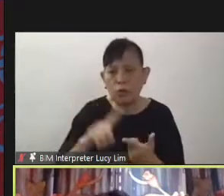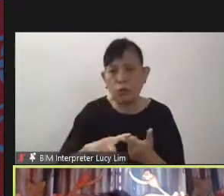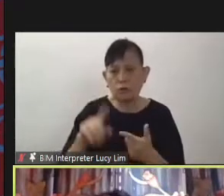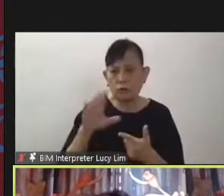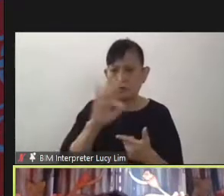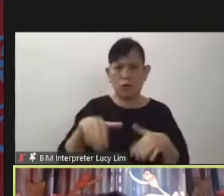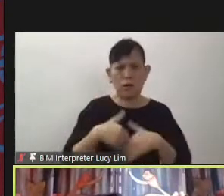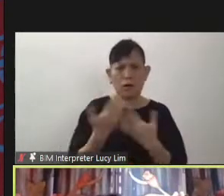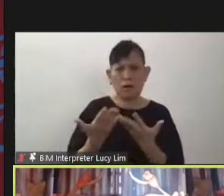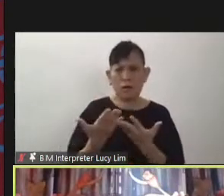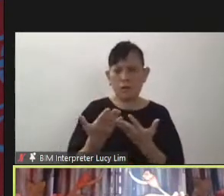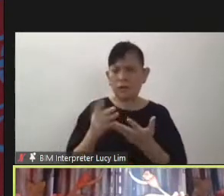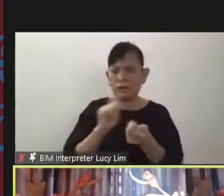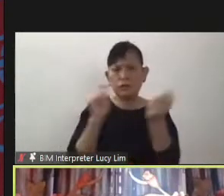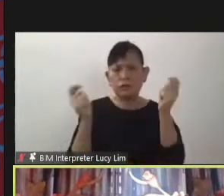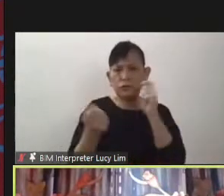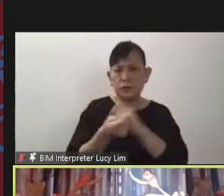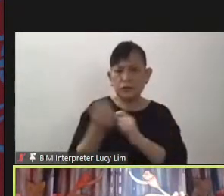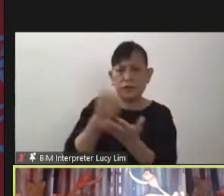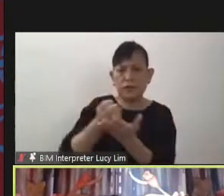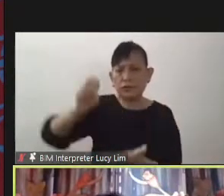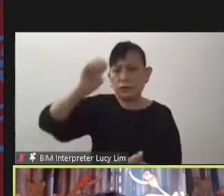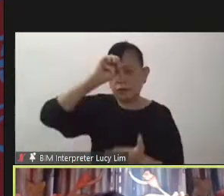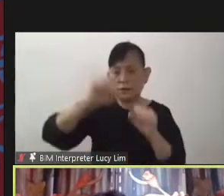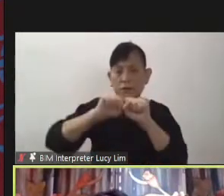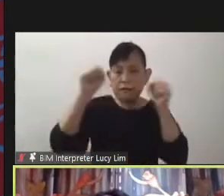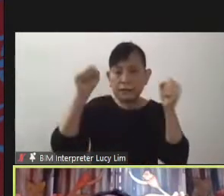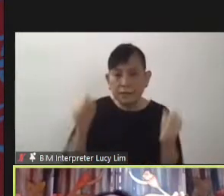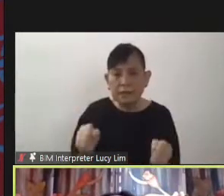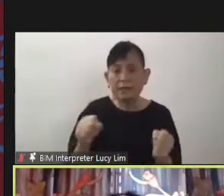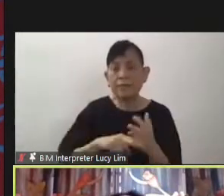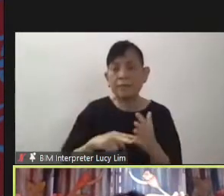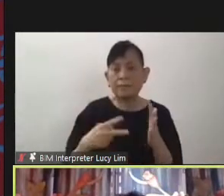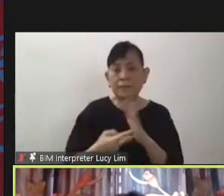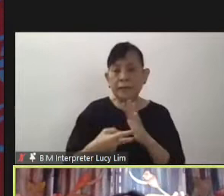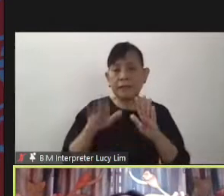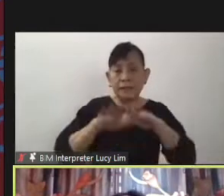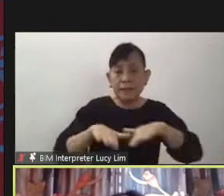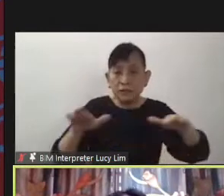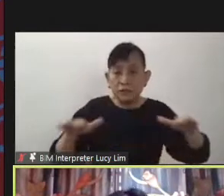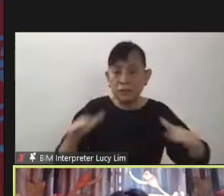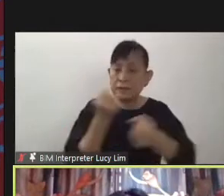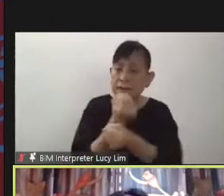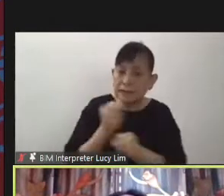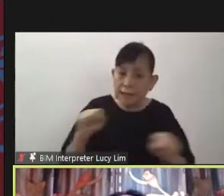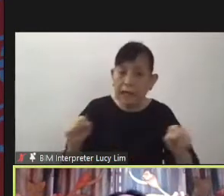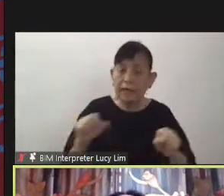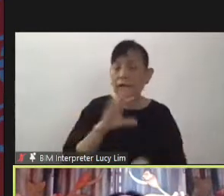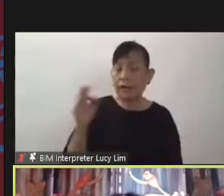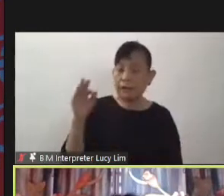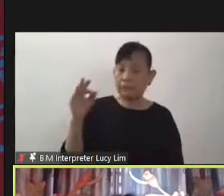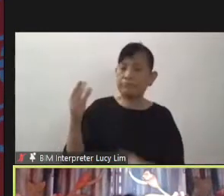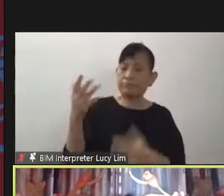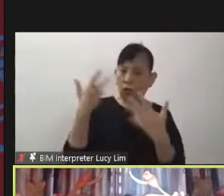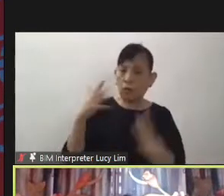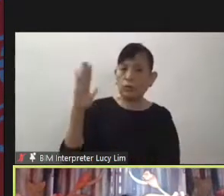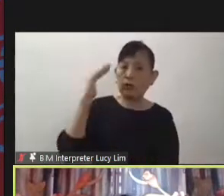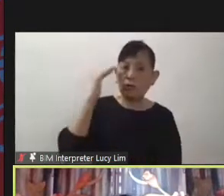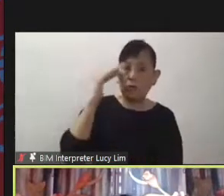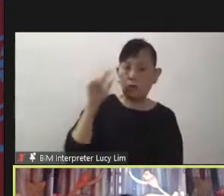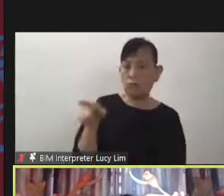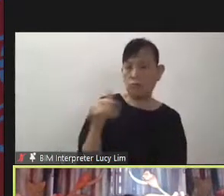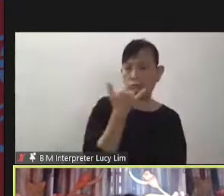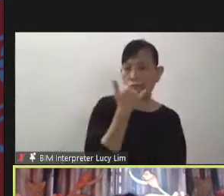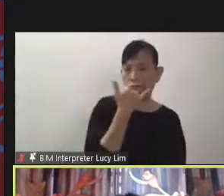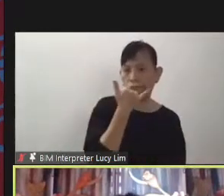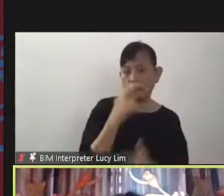educational institution to ensure that the students are actually safe and that they are taught that this is wrong. So for China